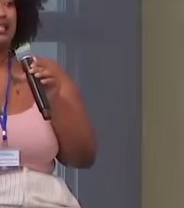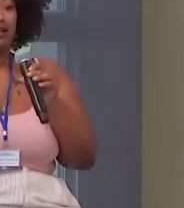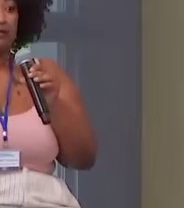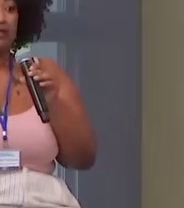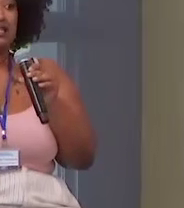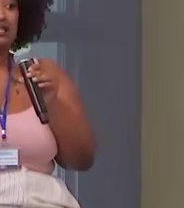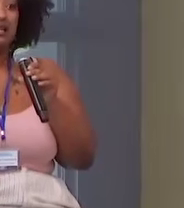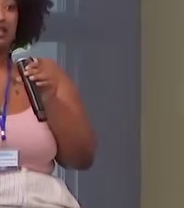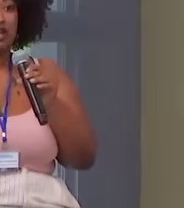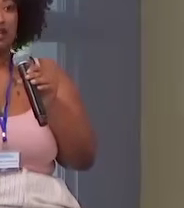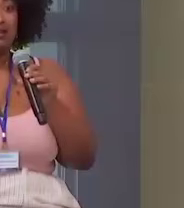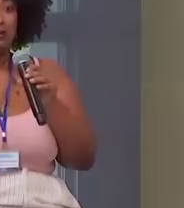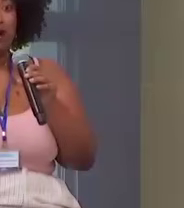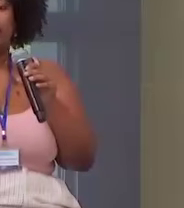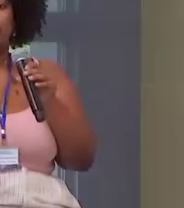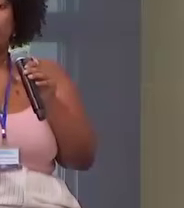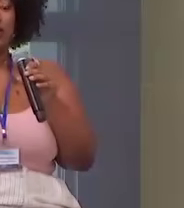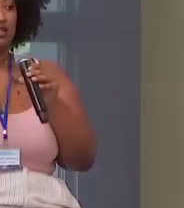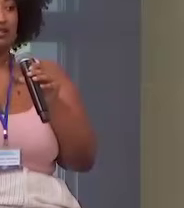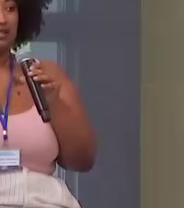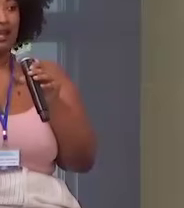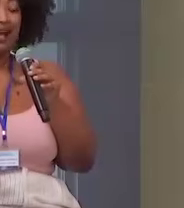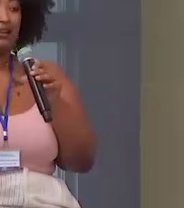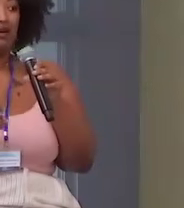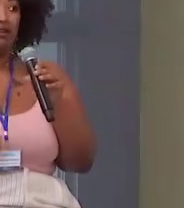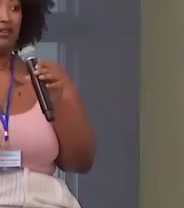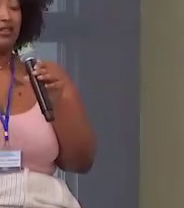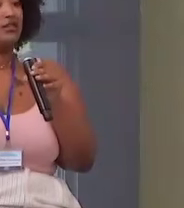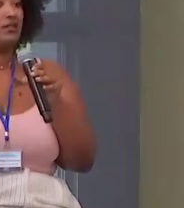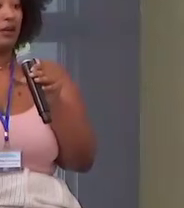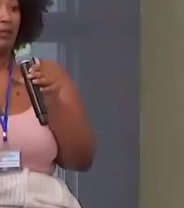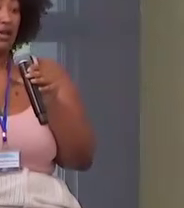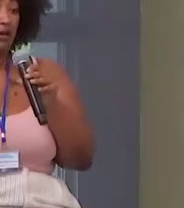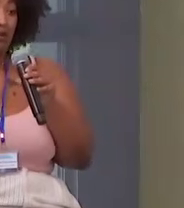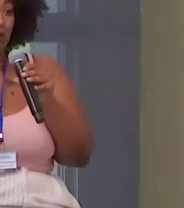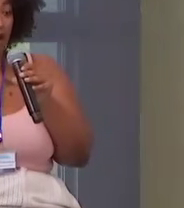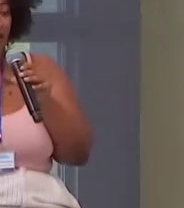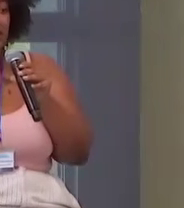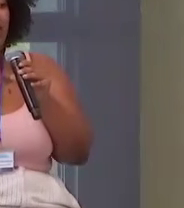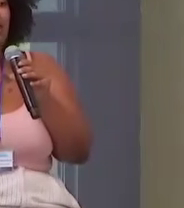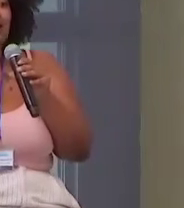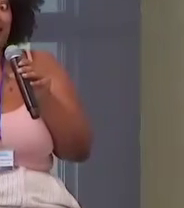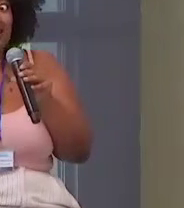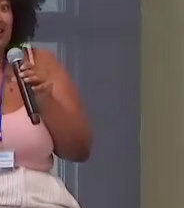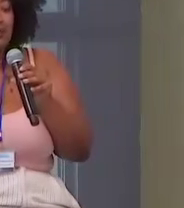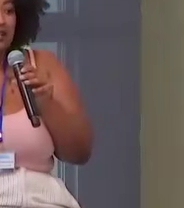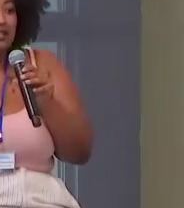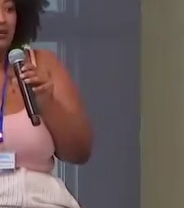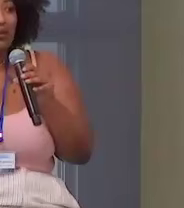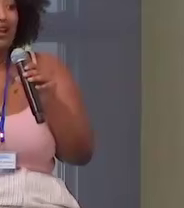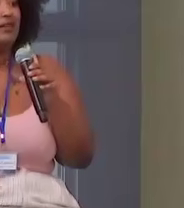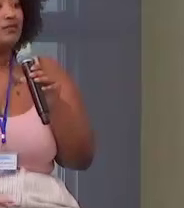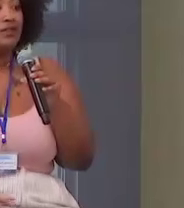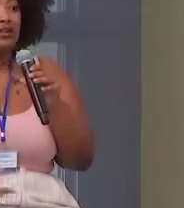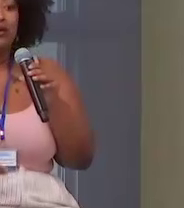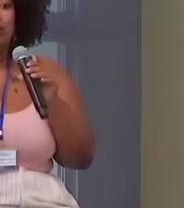I didn't tell them, if I didn't educate them, all of the questions that they had and all of the things that they were making up in their minds, 9 times out of